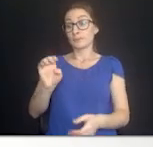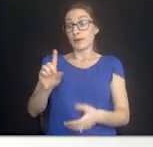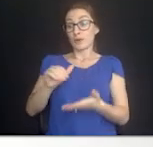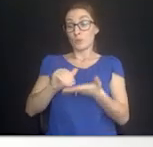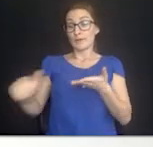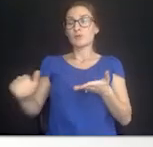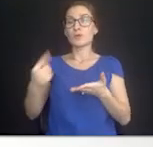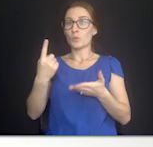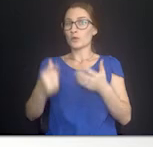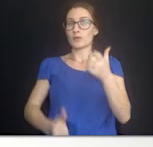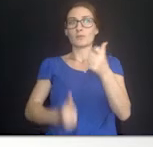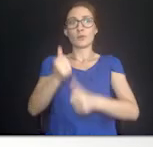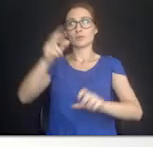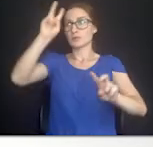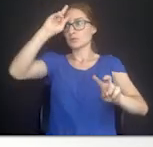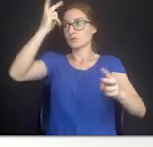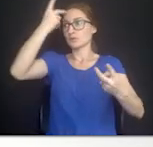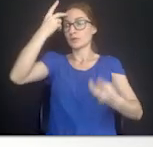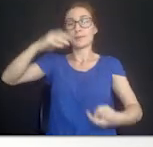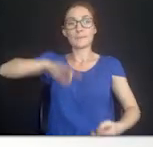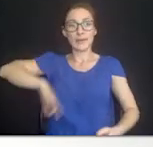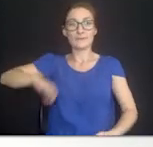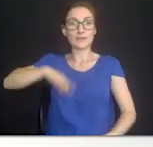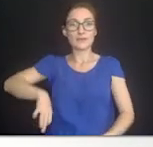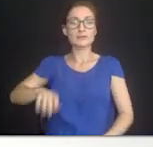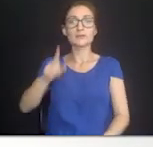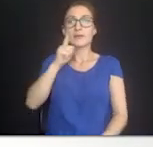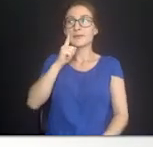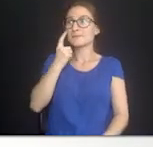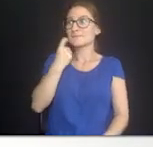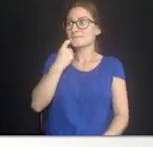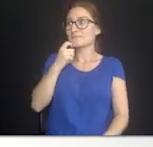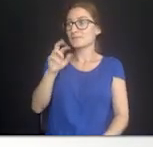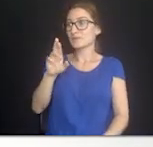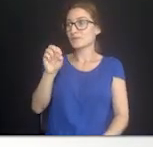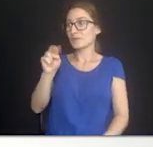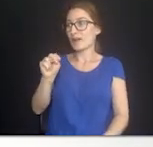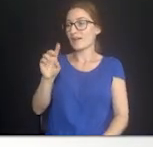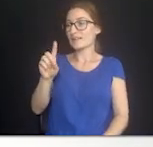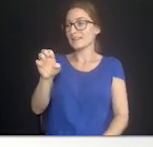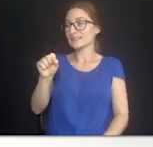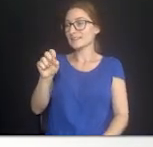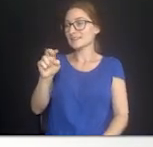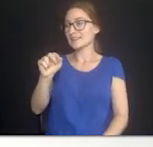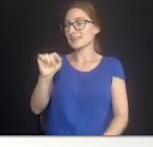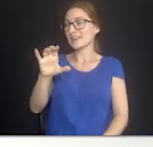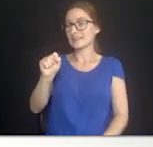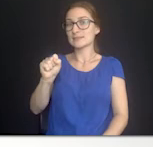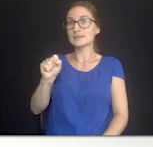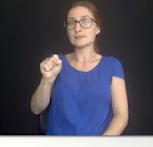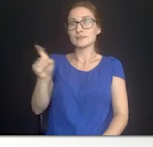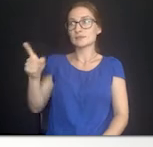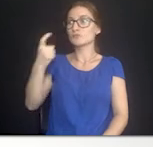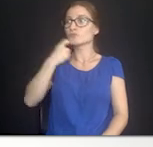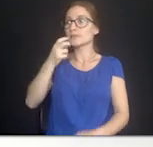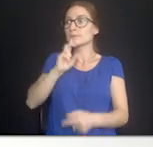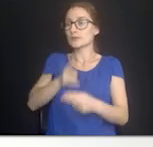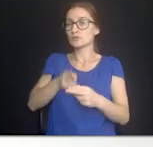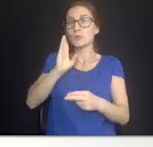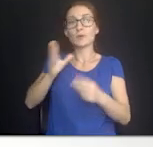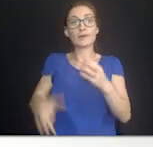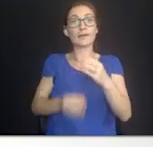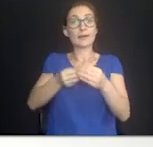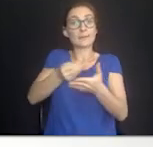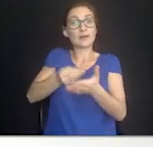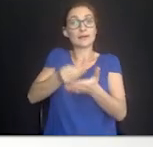benefits. I actually just saw, I think that Ron DeSantis on Friday had announced that they're adding some money to APD, which is fantastic news because there's